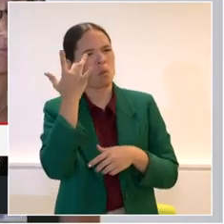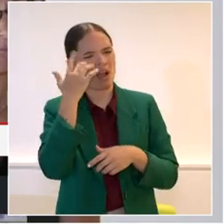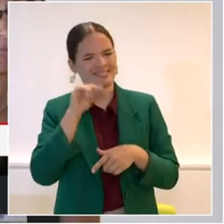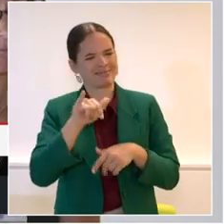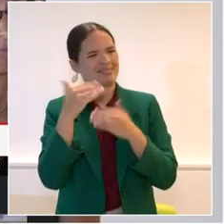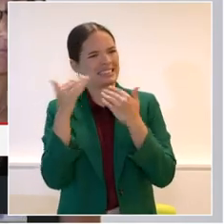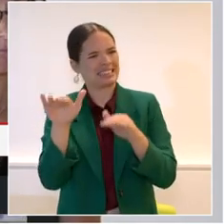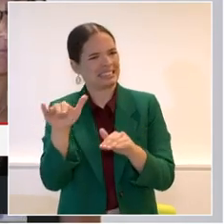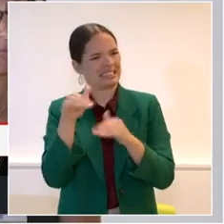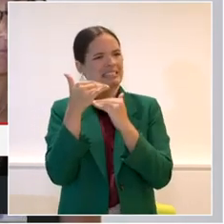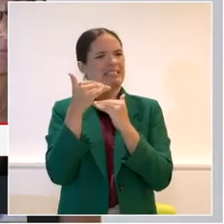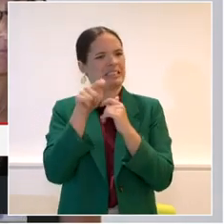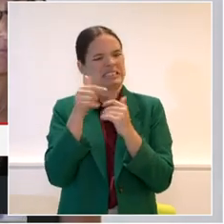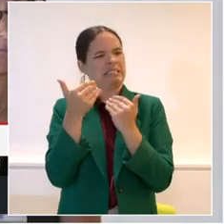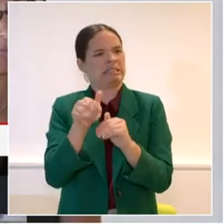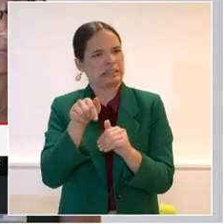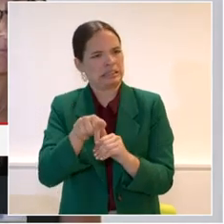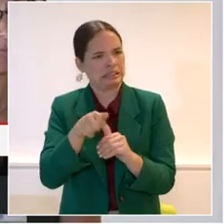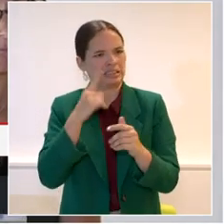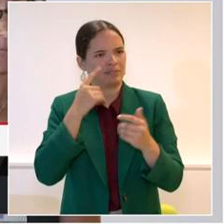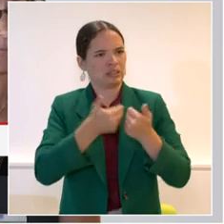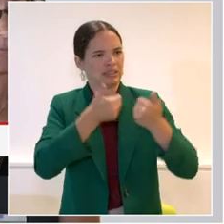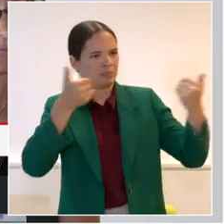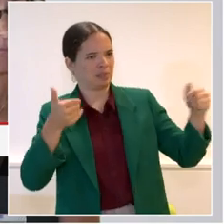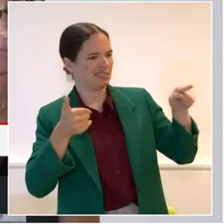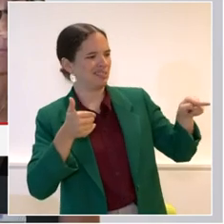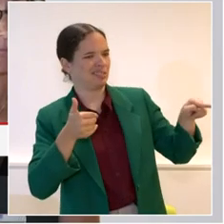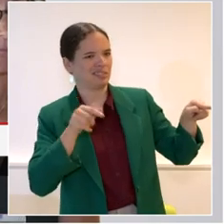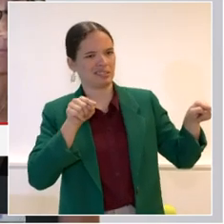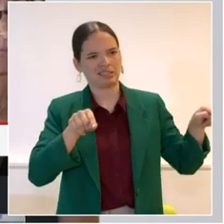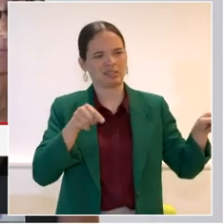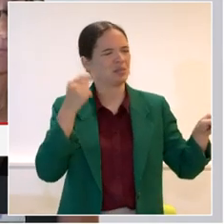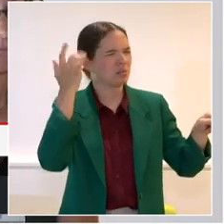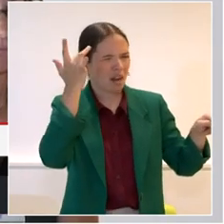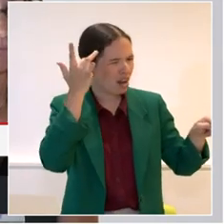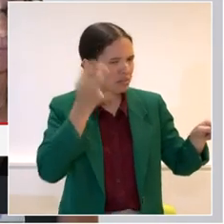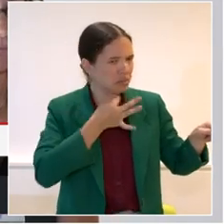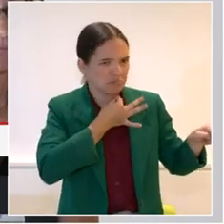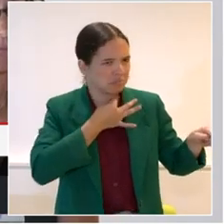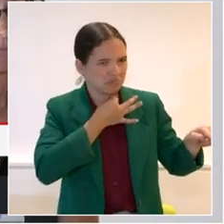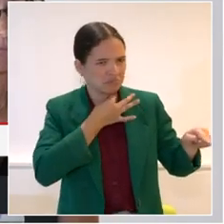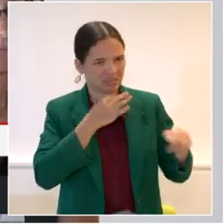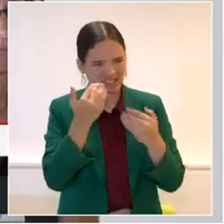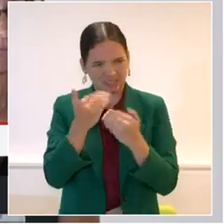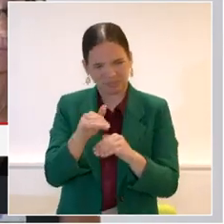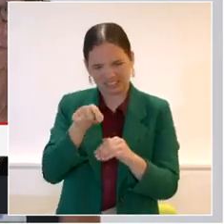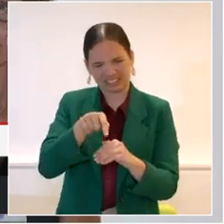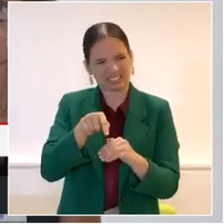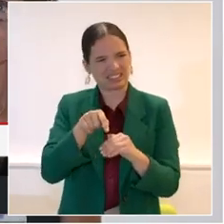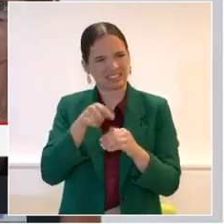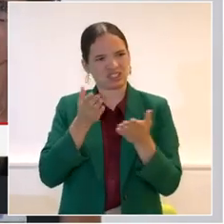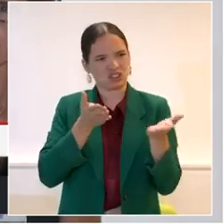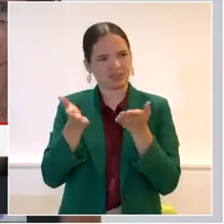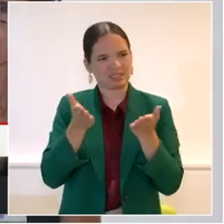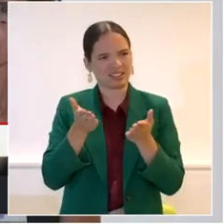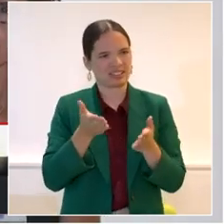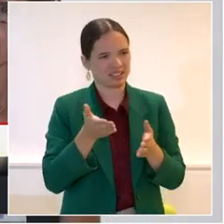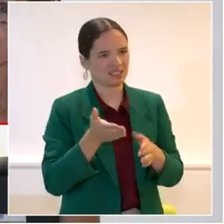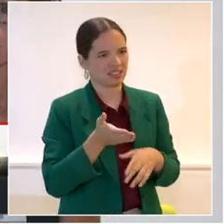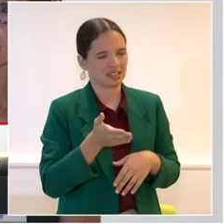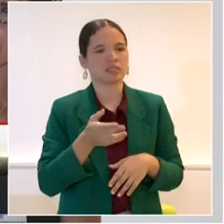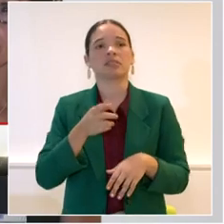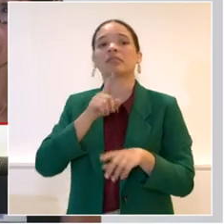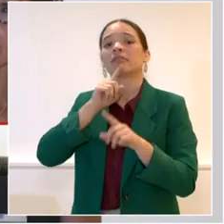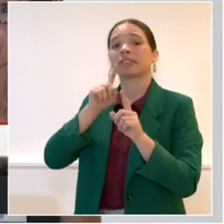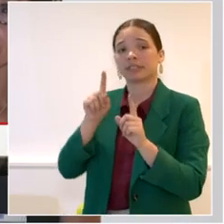people, separate them out from everyone else who might seek services from the district, and limit them as to what is available to them? Well, we think that